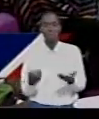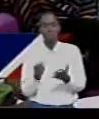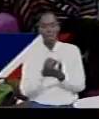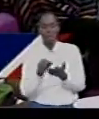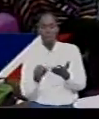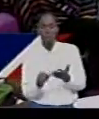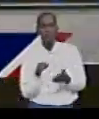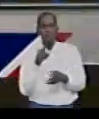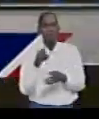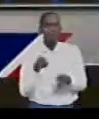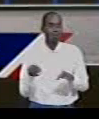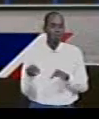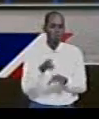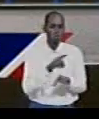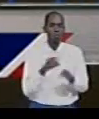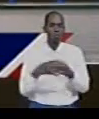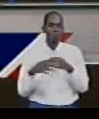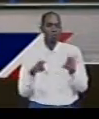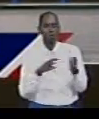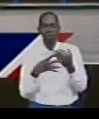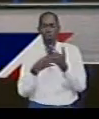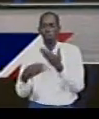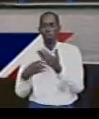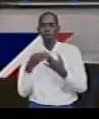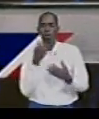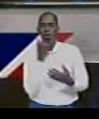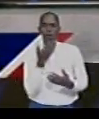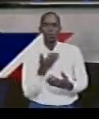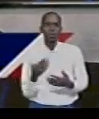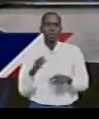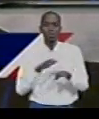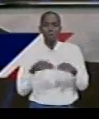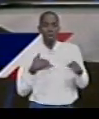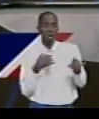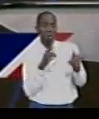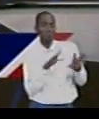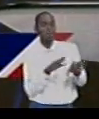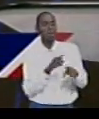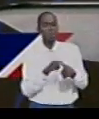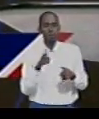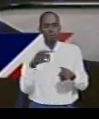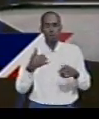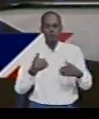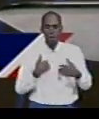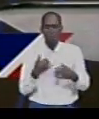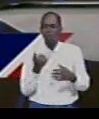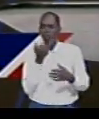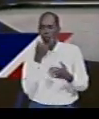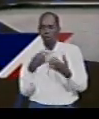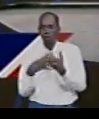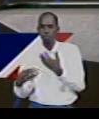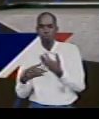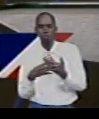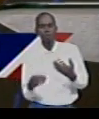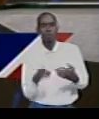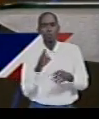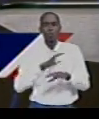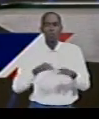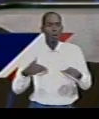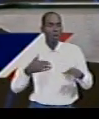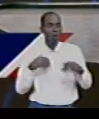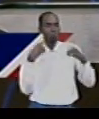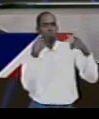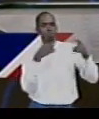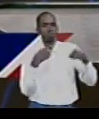you have emulations. And you don't have hatred, but you have emulation. You don't have wrath, but you have emulation. You don't have strife, you don't